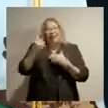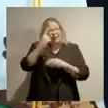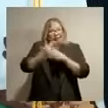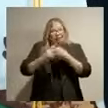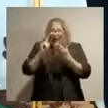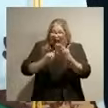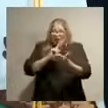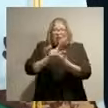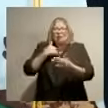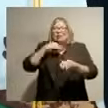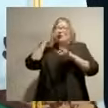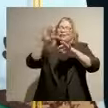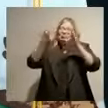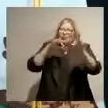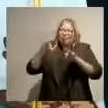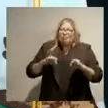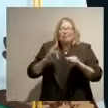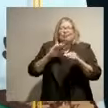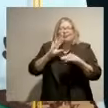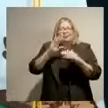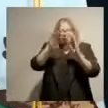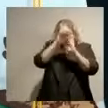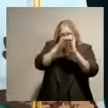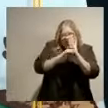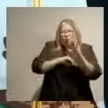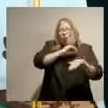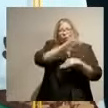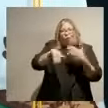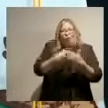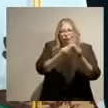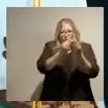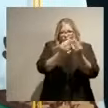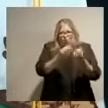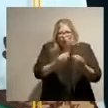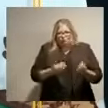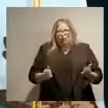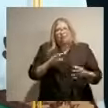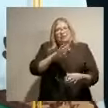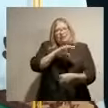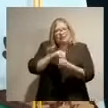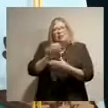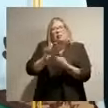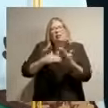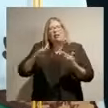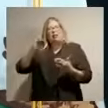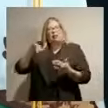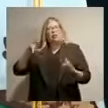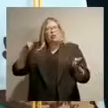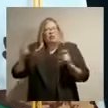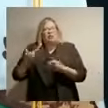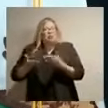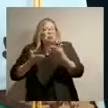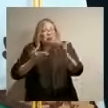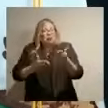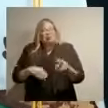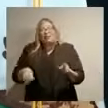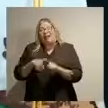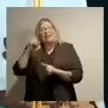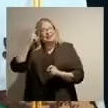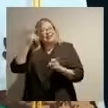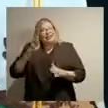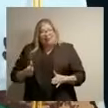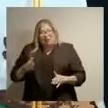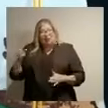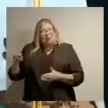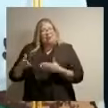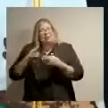detailed list of all of the solutions that are part of the May revision proposal. As the governor mentioned, there are a few hundred of